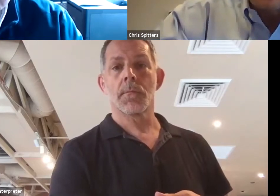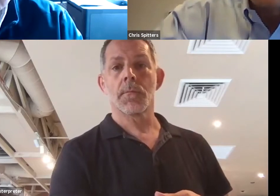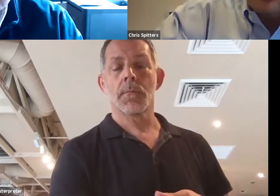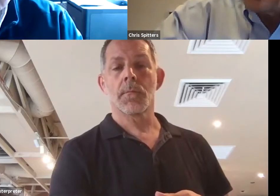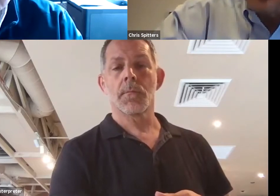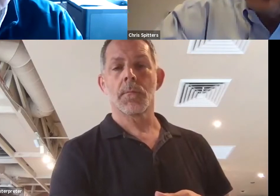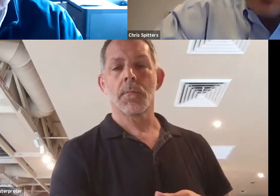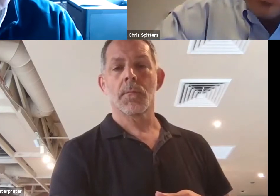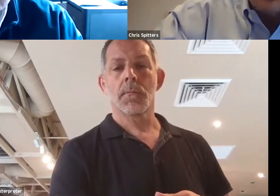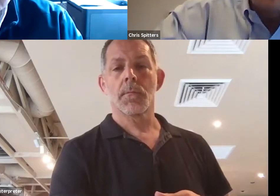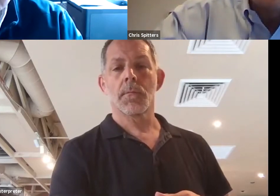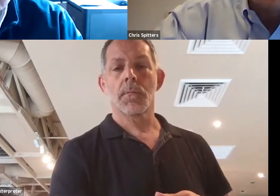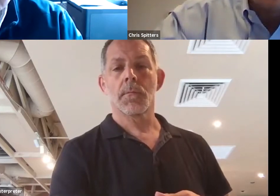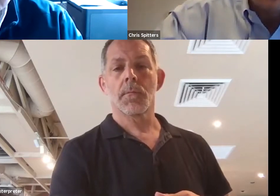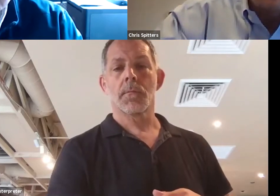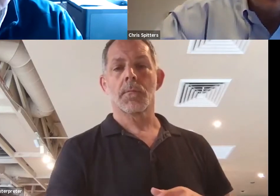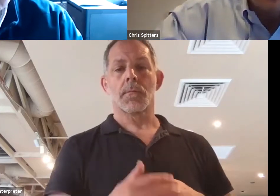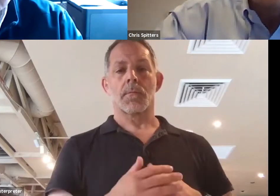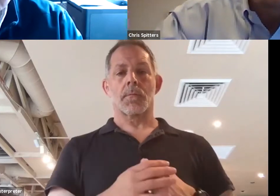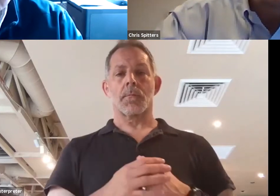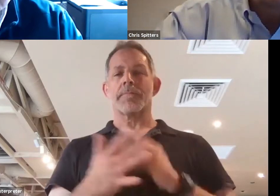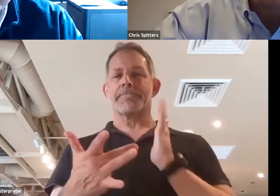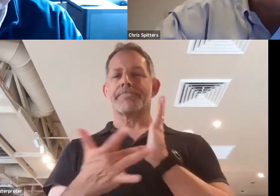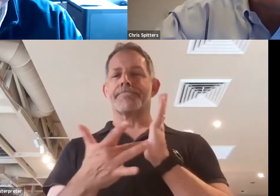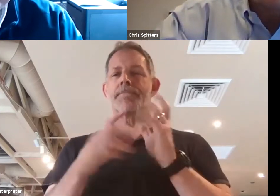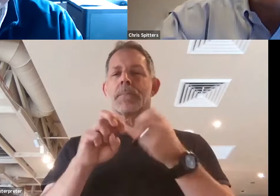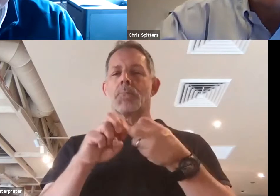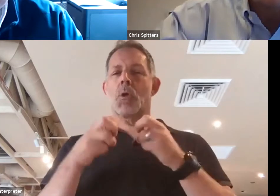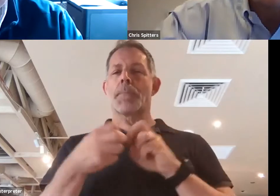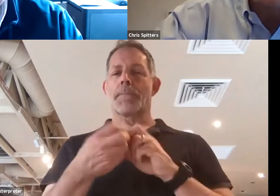the best recipe we have for moving forward.